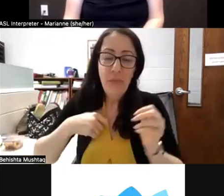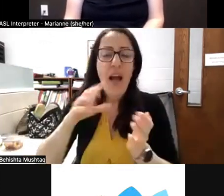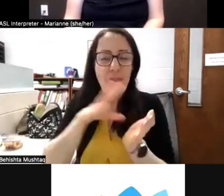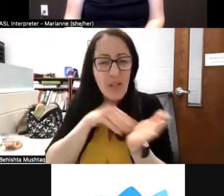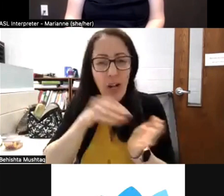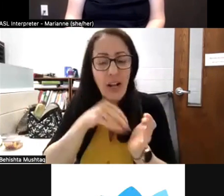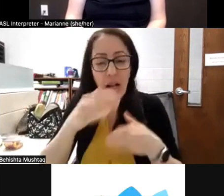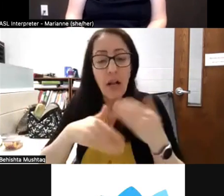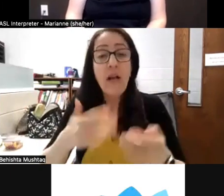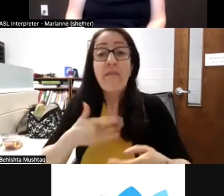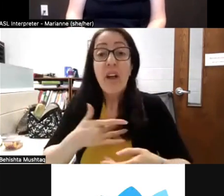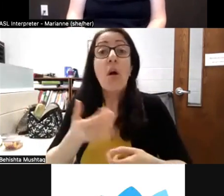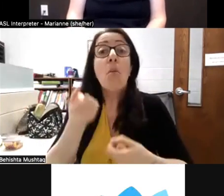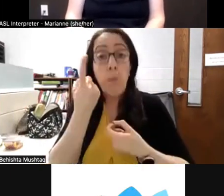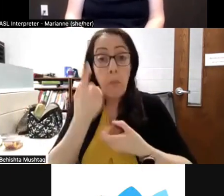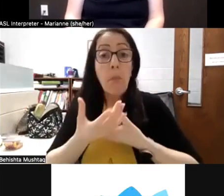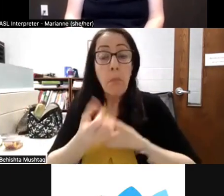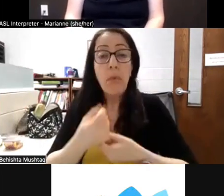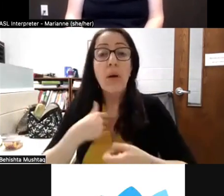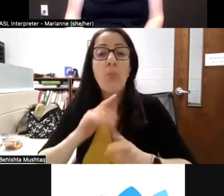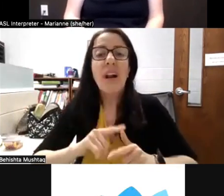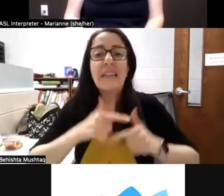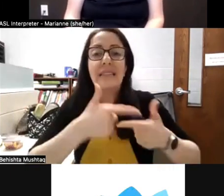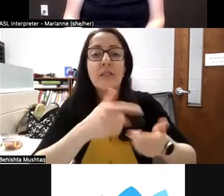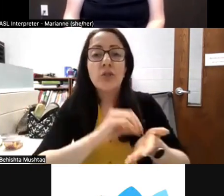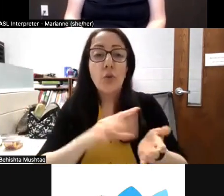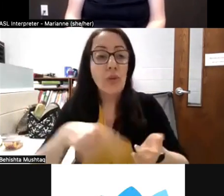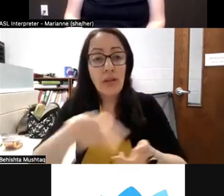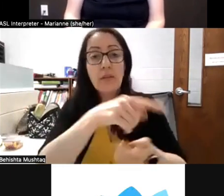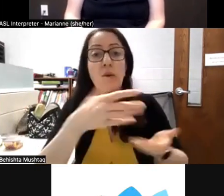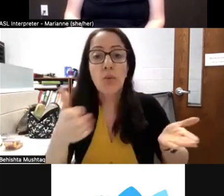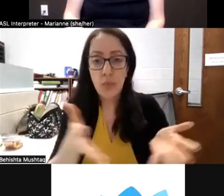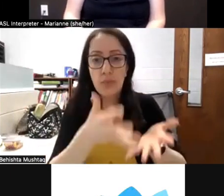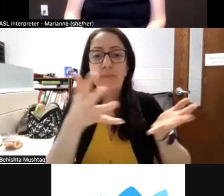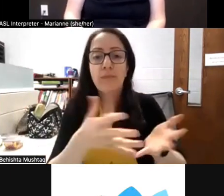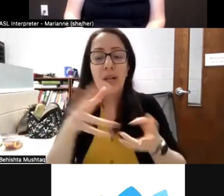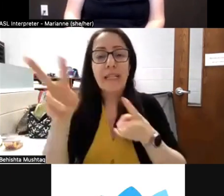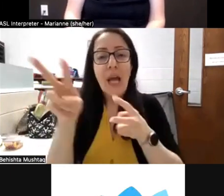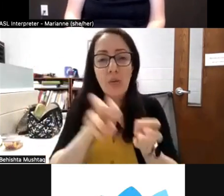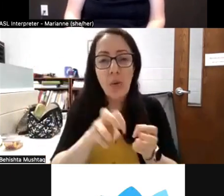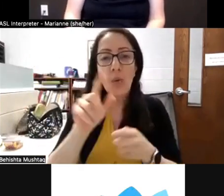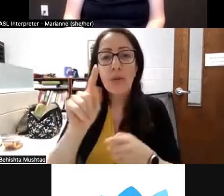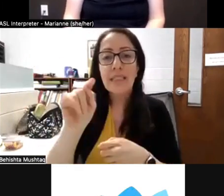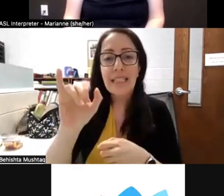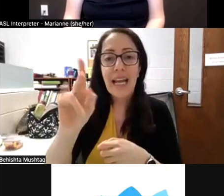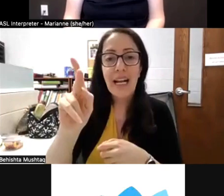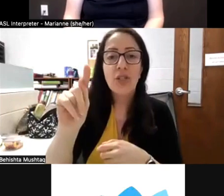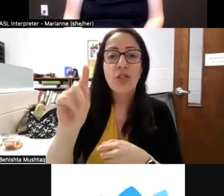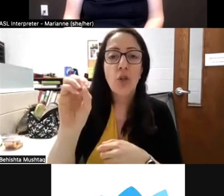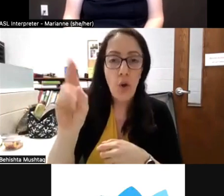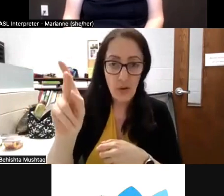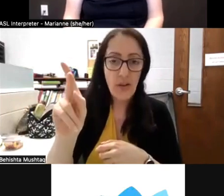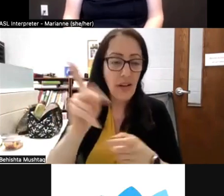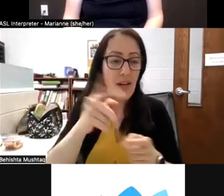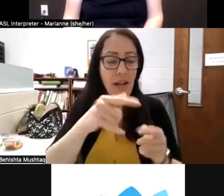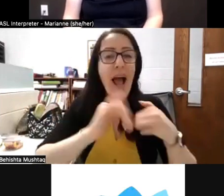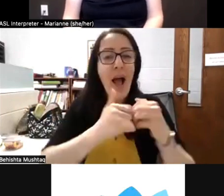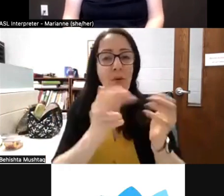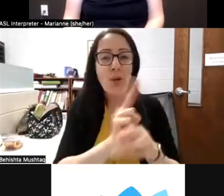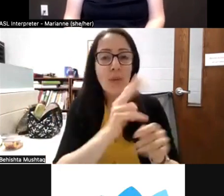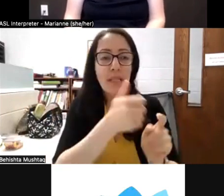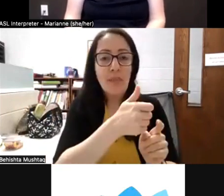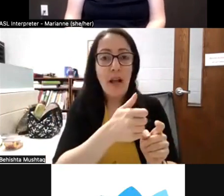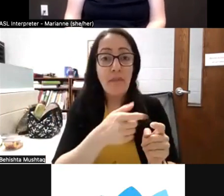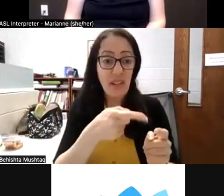to learn what to do. I'm still new to it. And as I develop my confidence, I'm encouraging